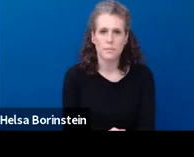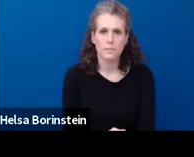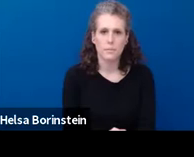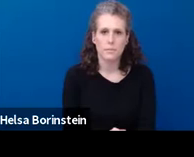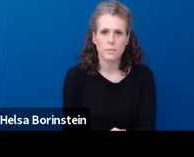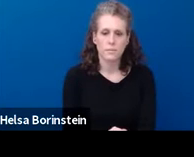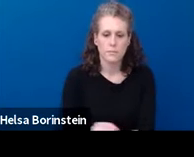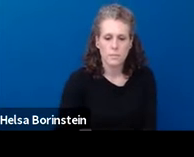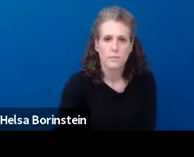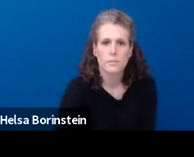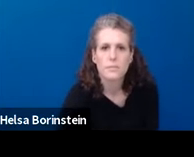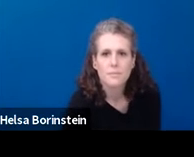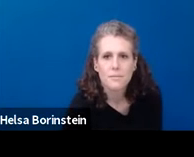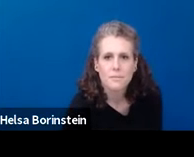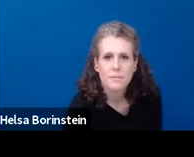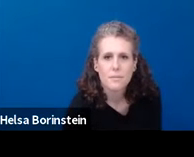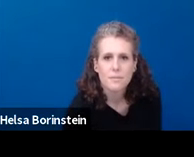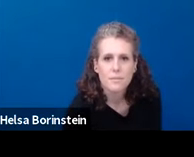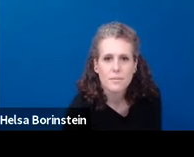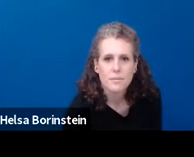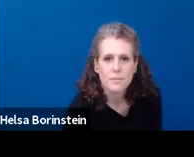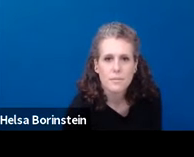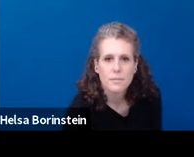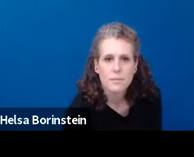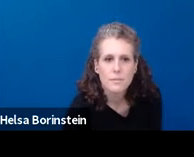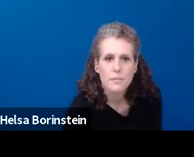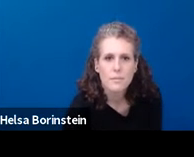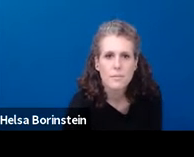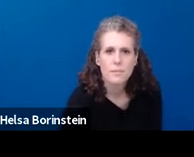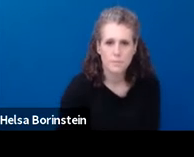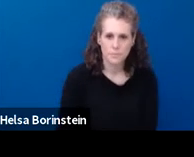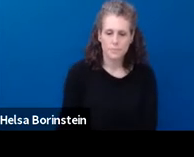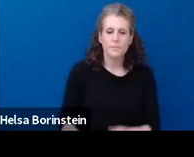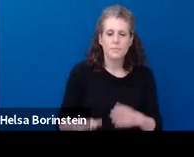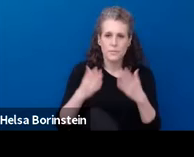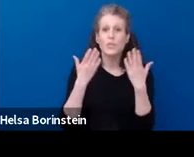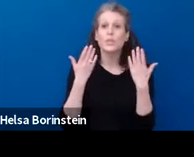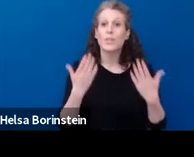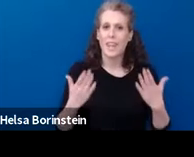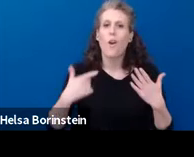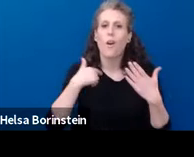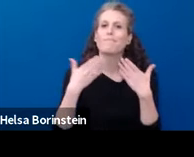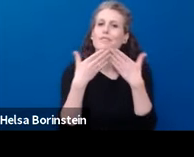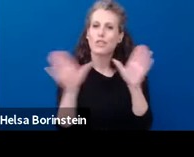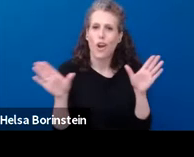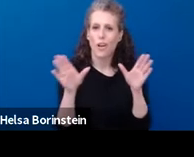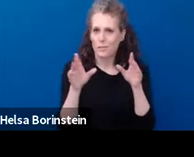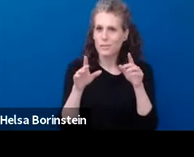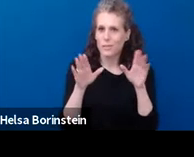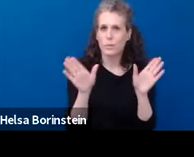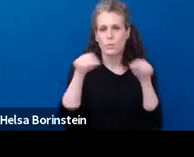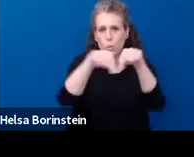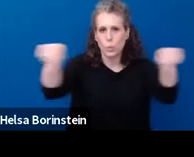our sign language interpreters, because I think you're gonna switch now, and I will start the breakout rooms.